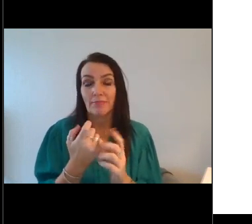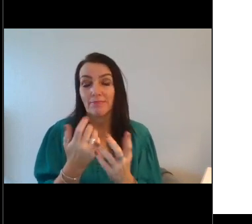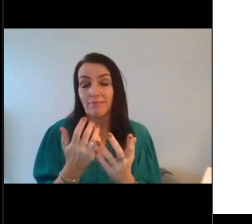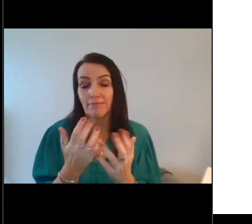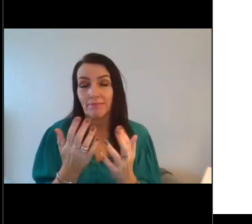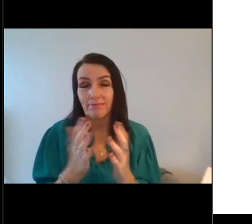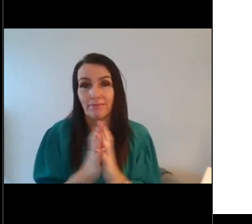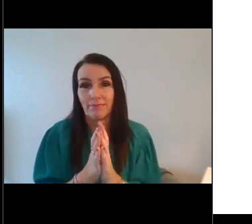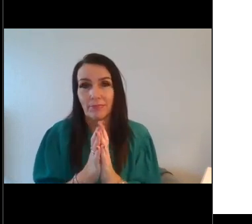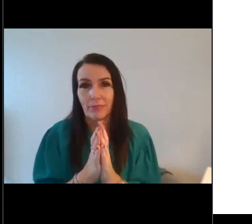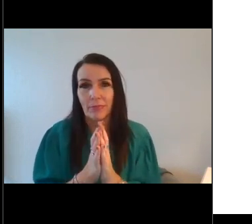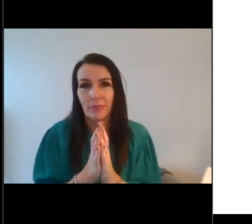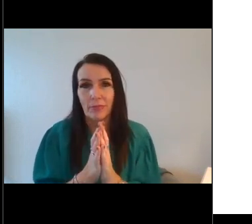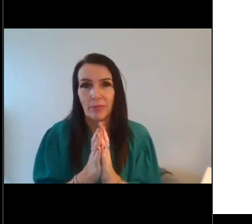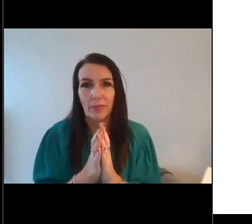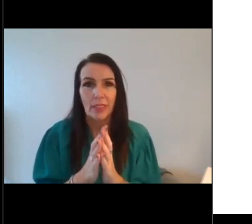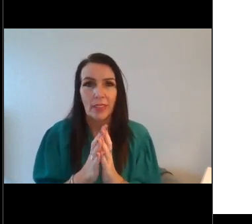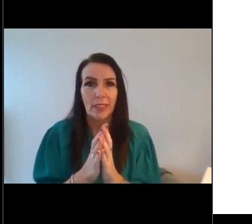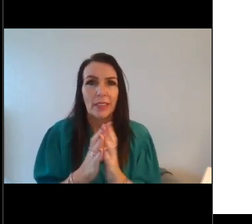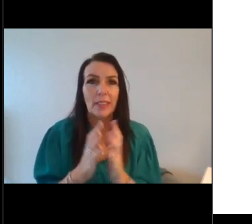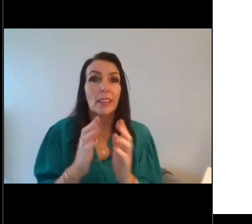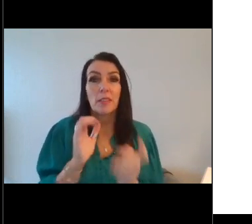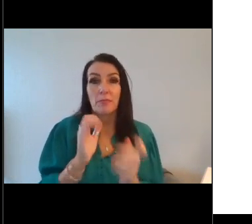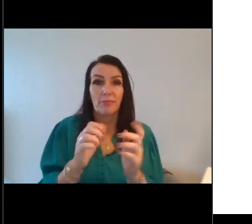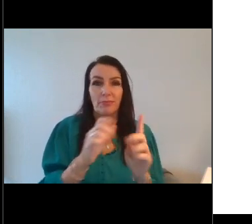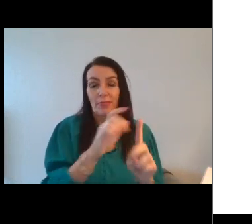have whole neighborhoods that are solely